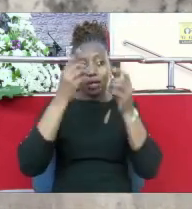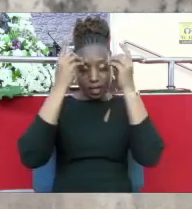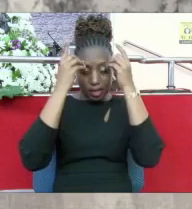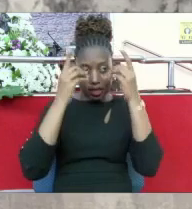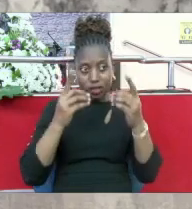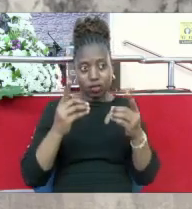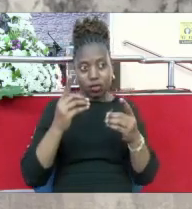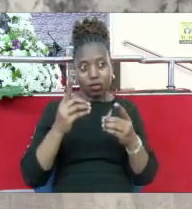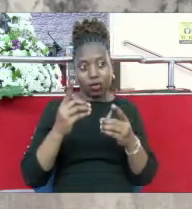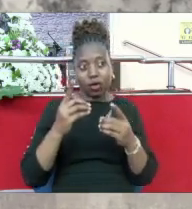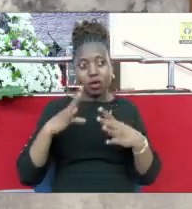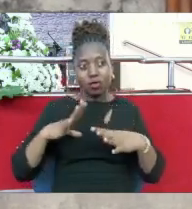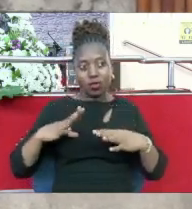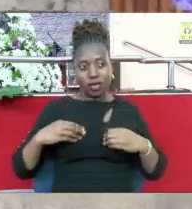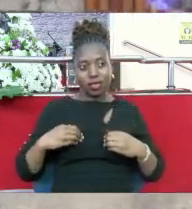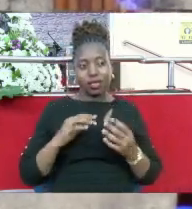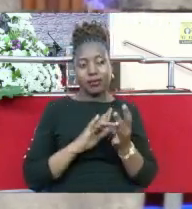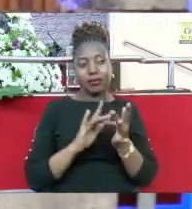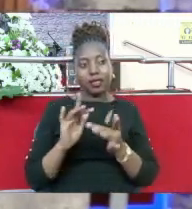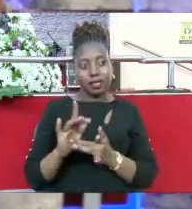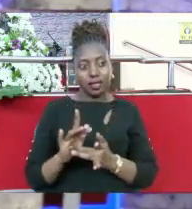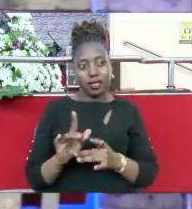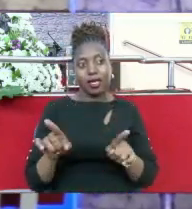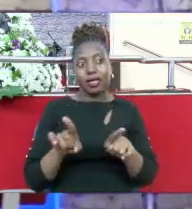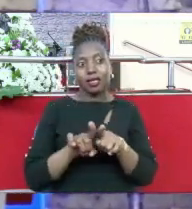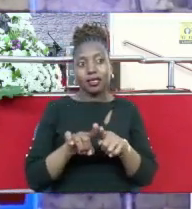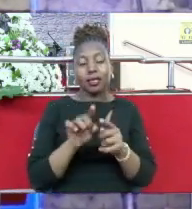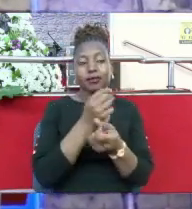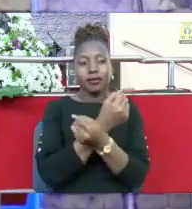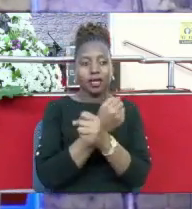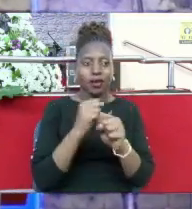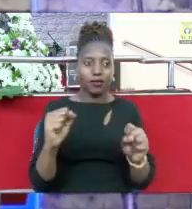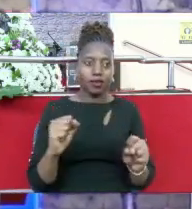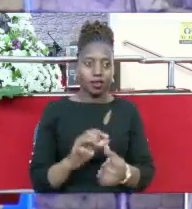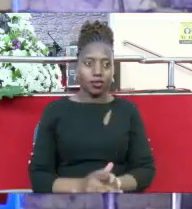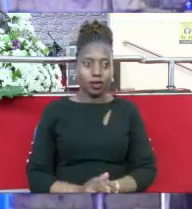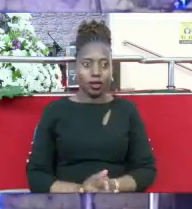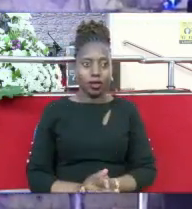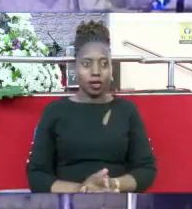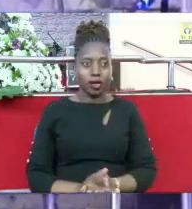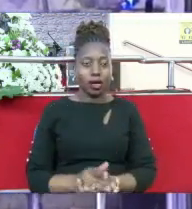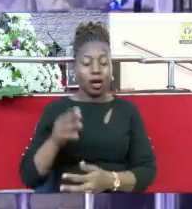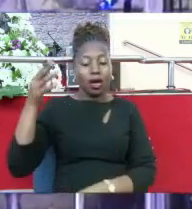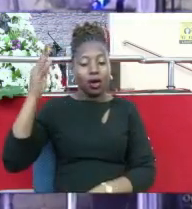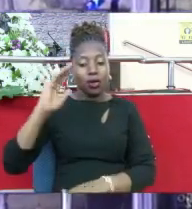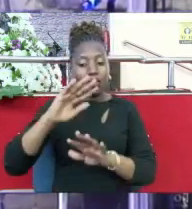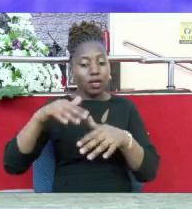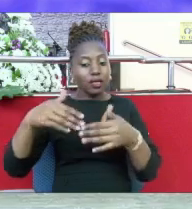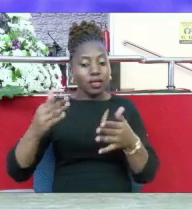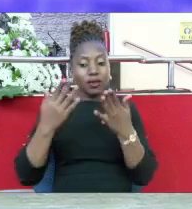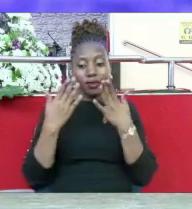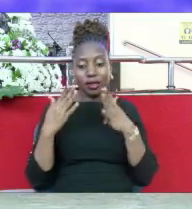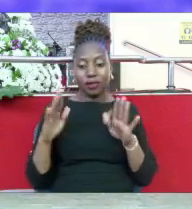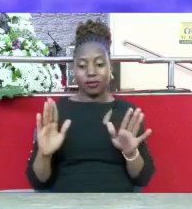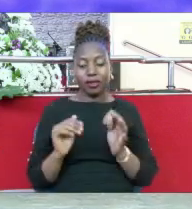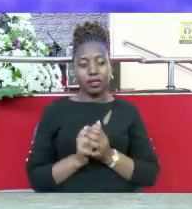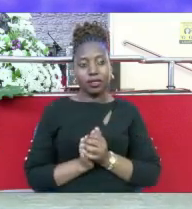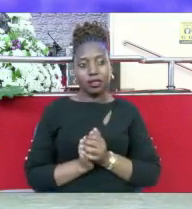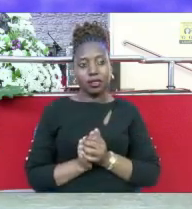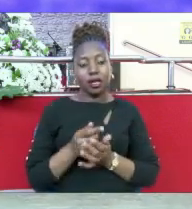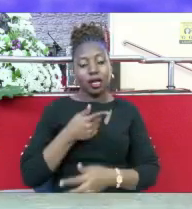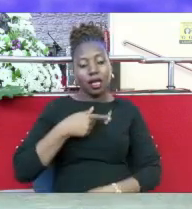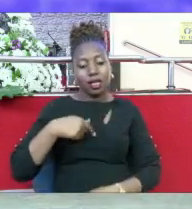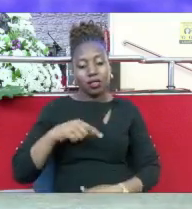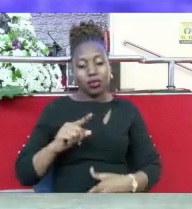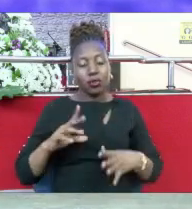salvation. Chukua jukumu la kuweza kupokea wokovu. God has given it, Mungu ameshautoa wokovu, but we will